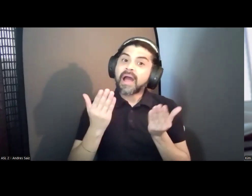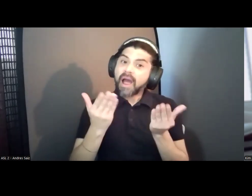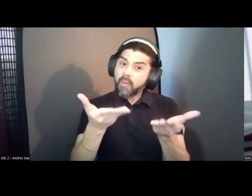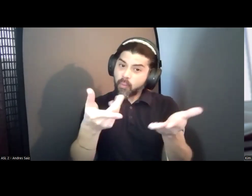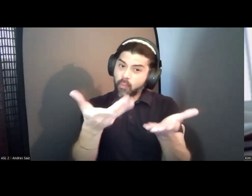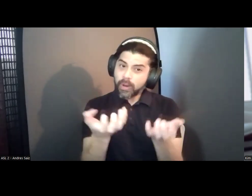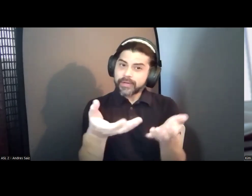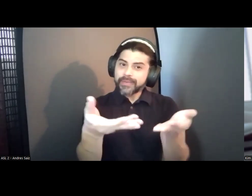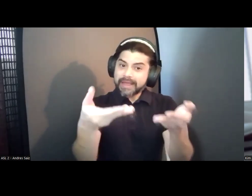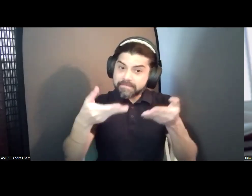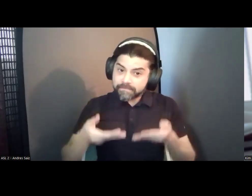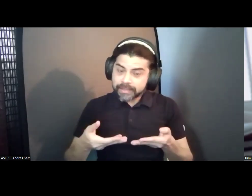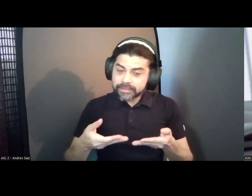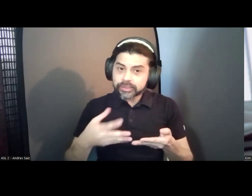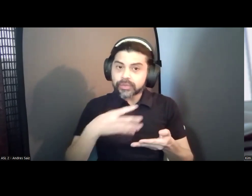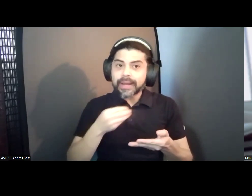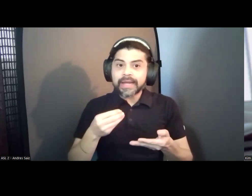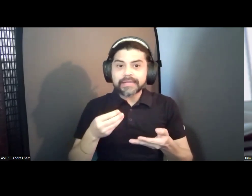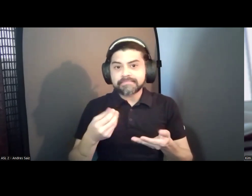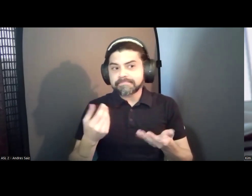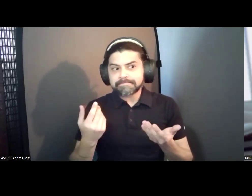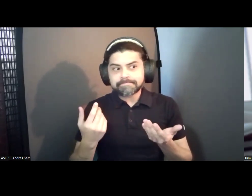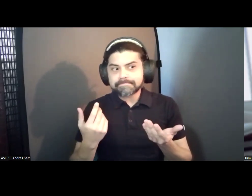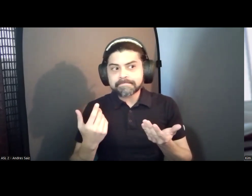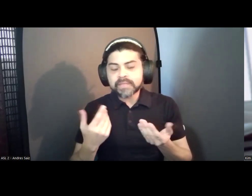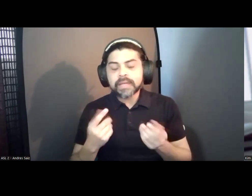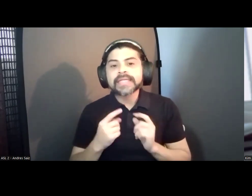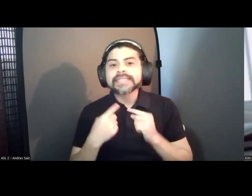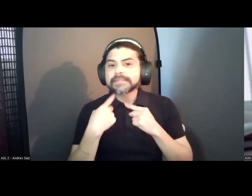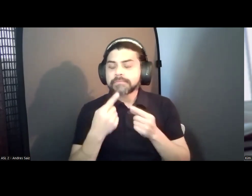holding kind of a regular cadence of